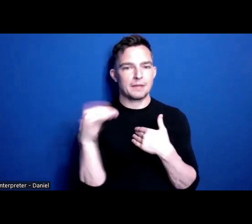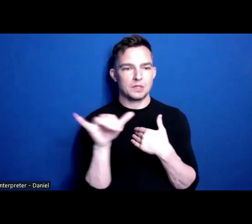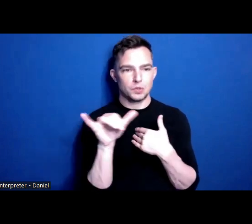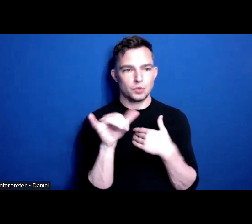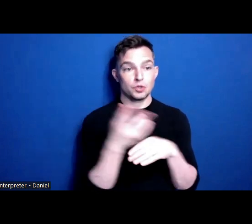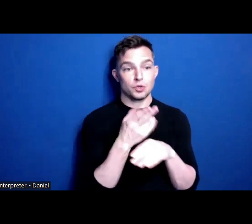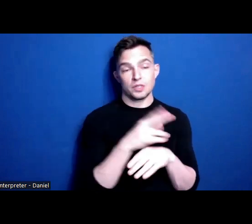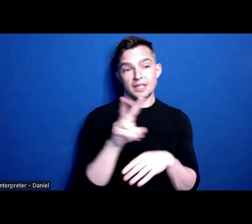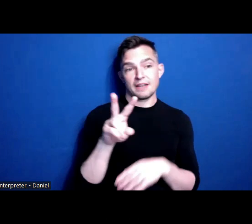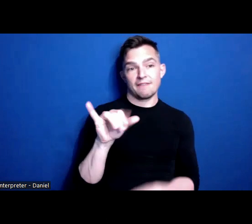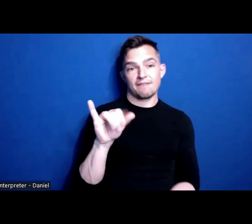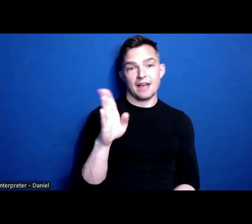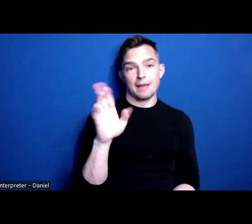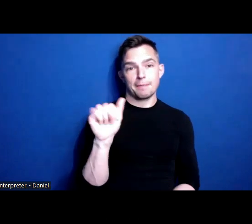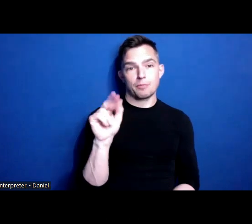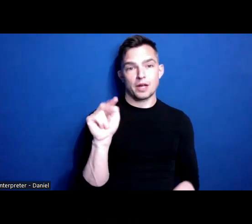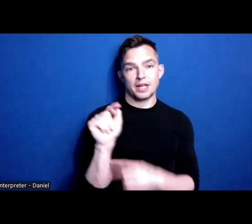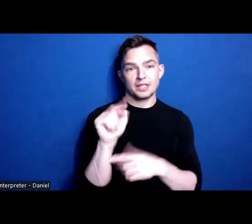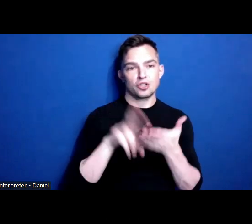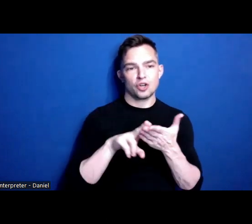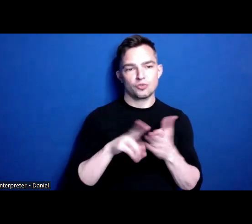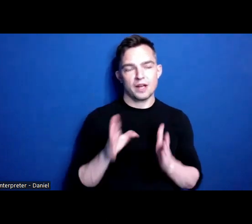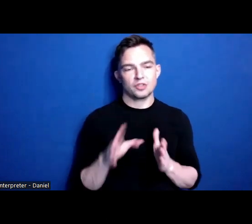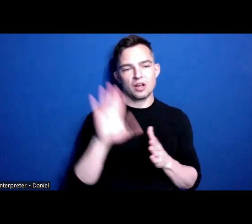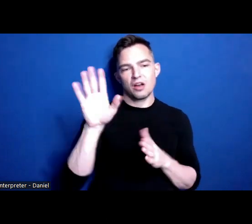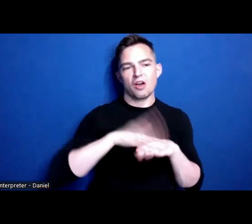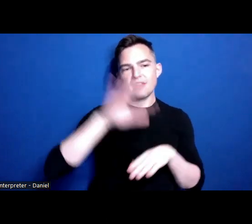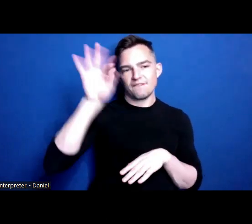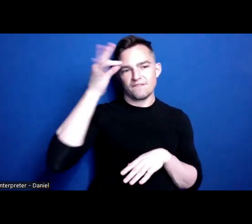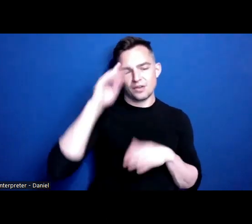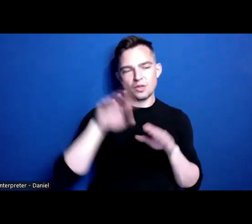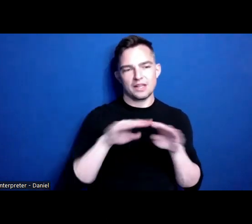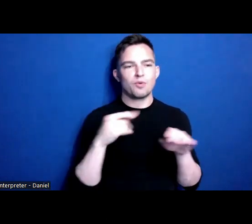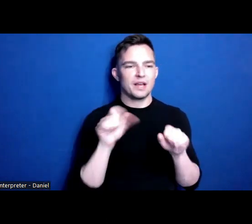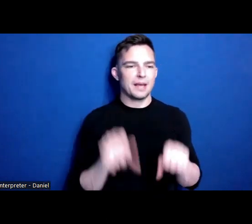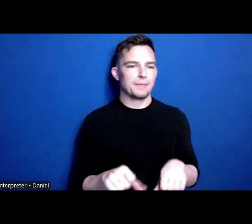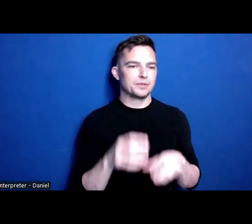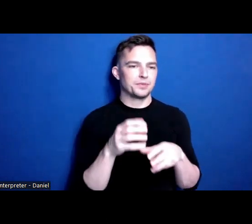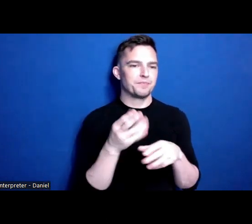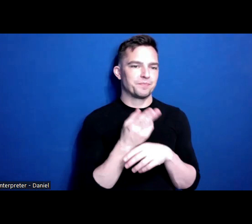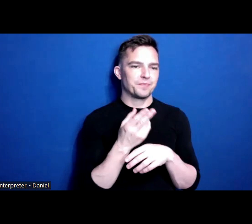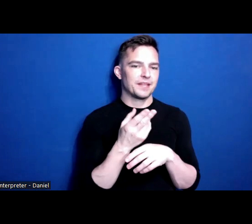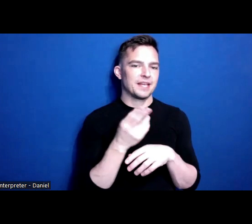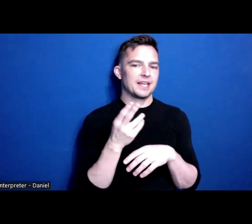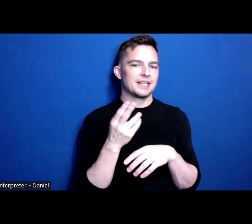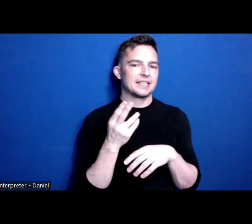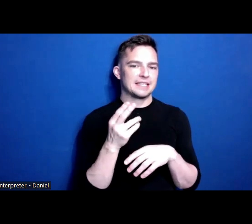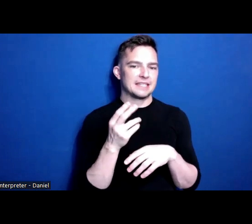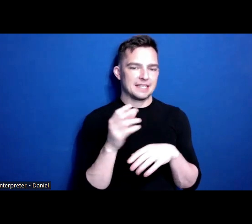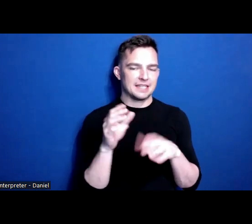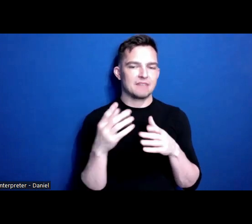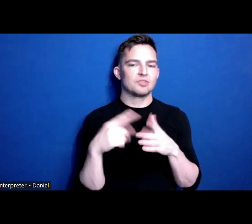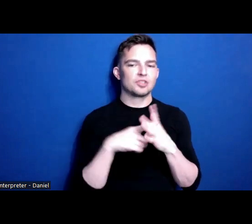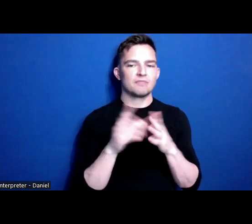Using Vibrant, the contractor at the federal level, we're able to really get some excellent